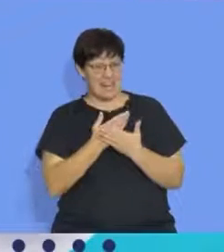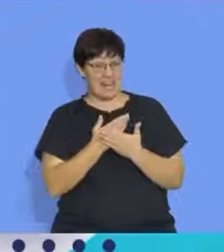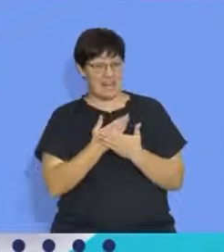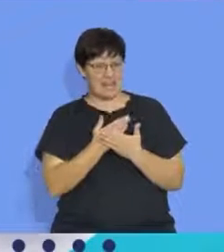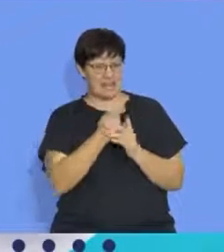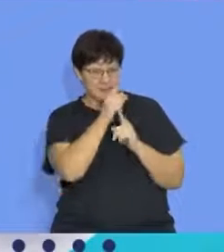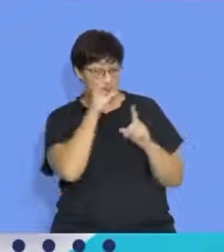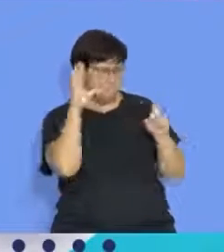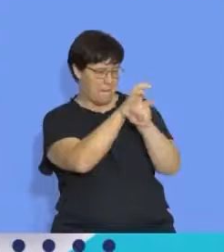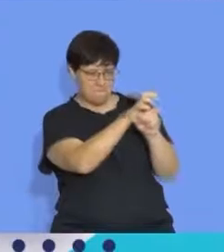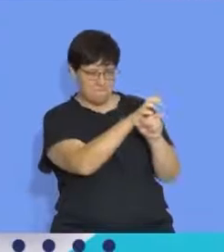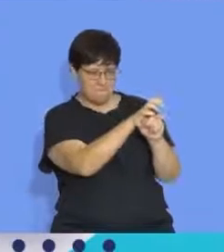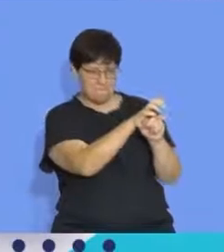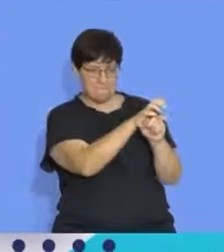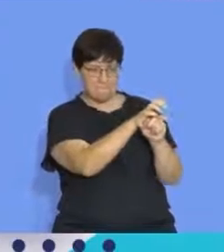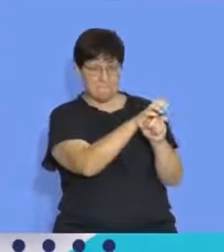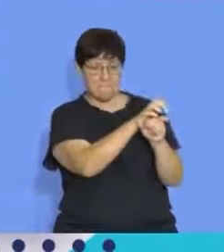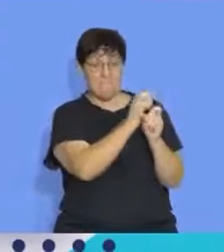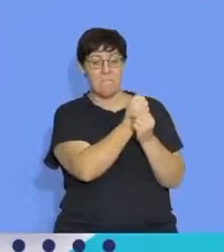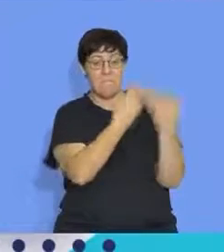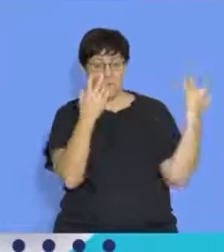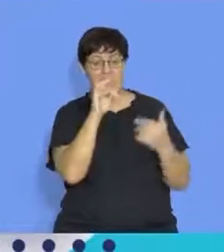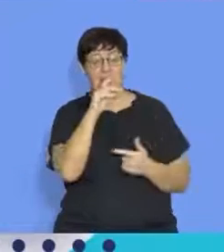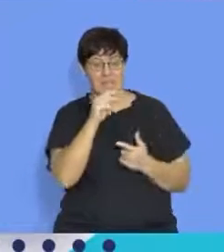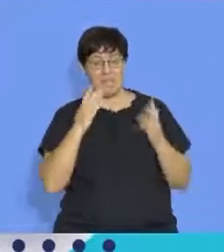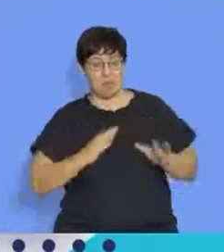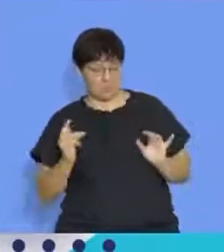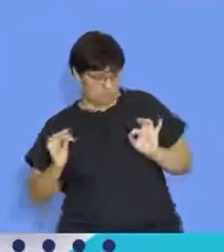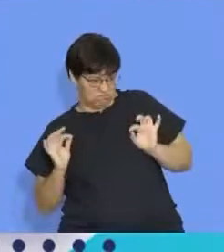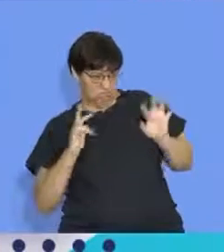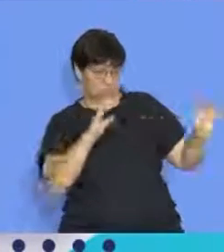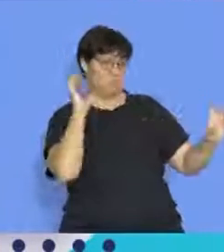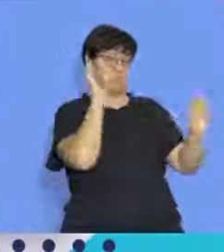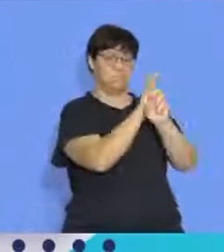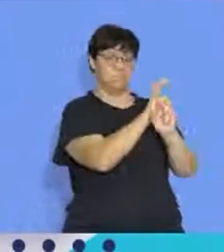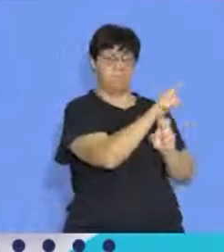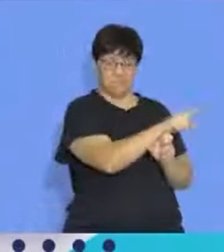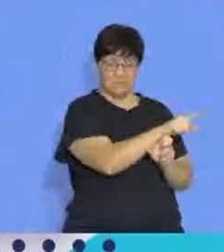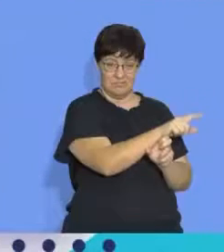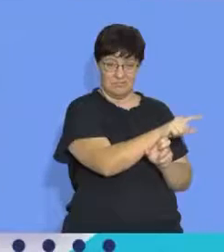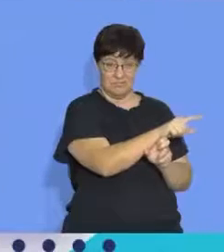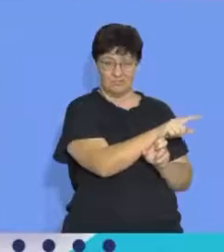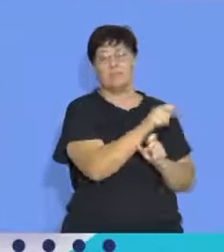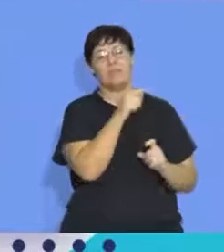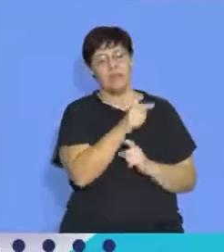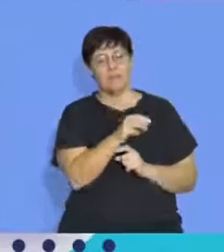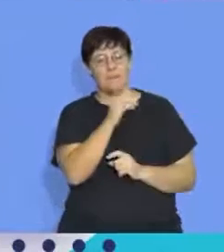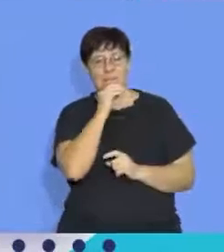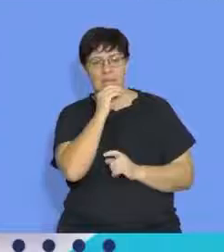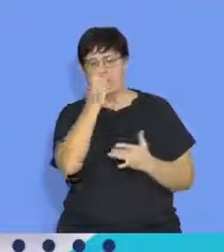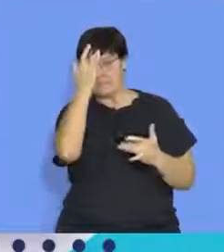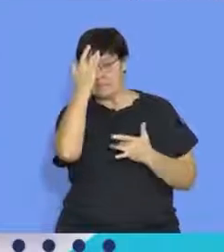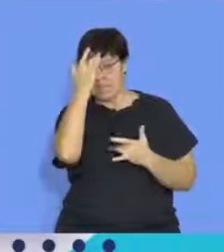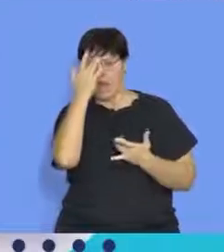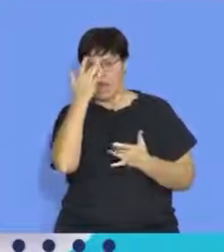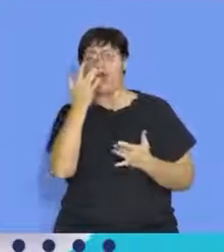think I can attack it. And those antibodies then, all right, attack the virus, and basically, doesn't mean you don't get sick,